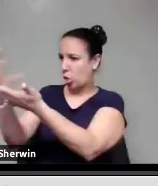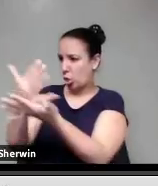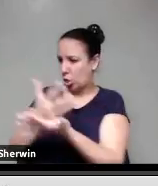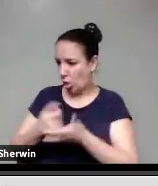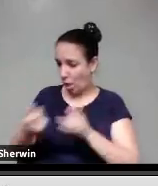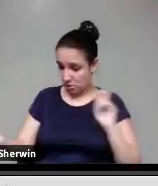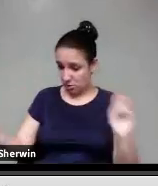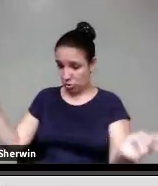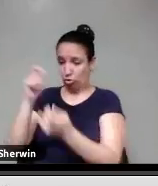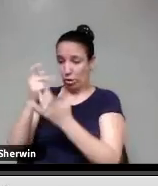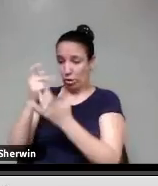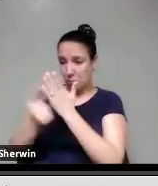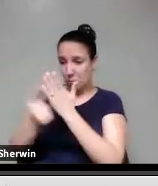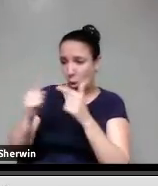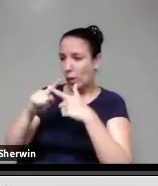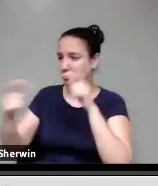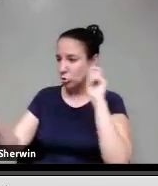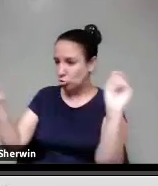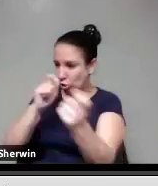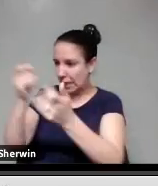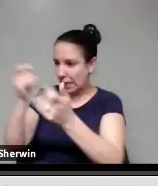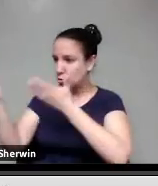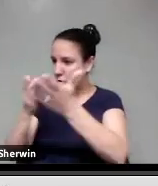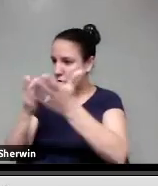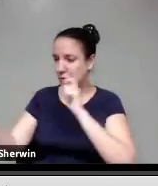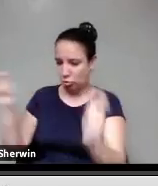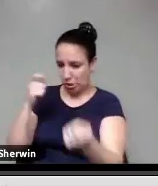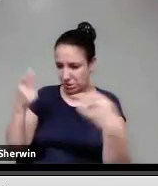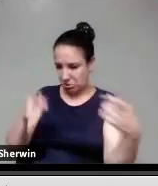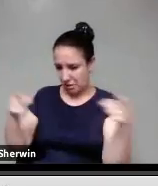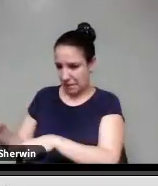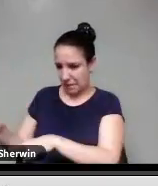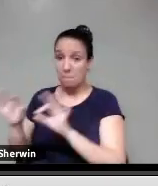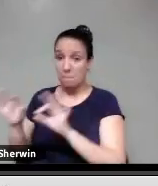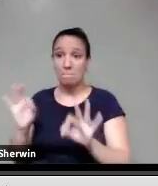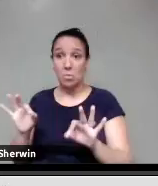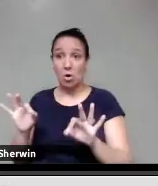and your services and your events, that's all well and good. But